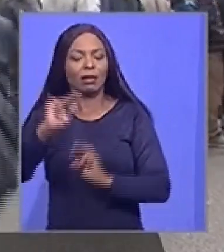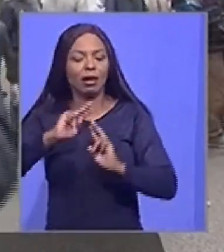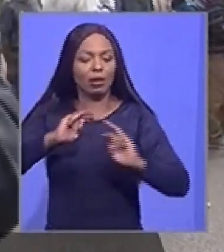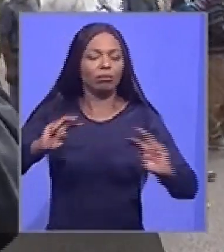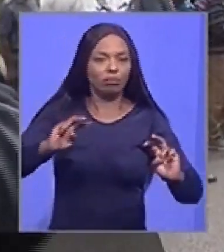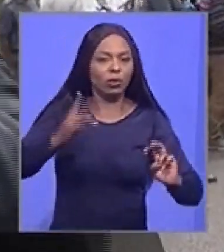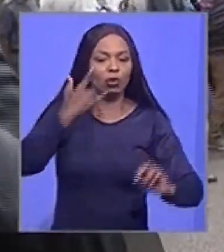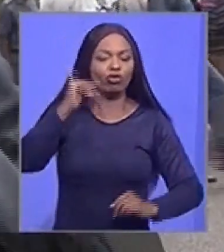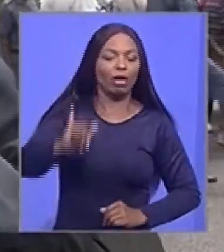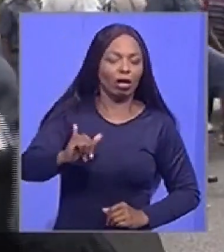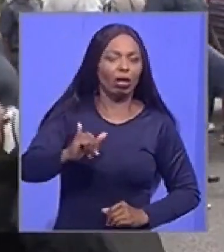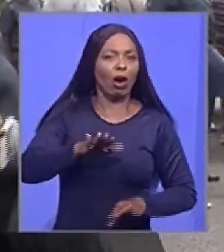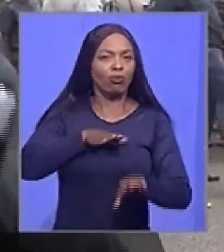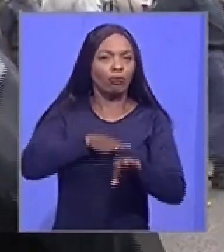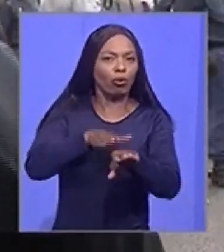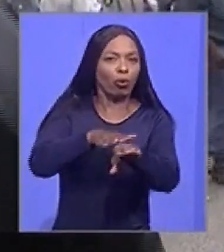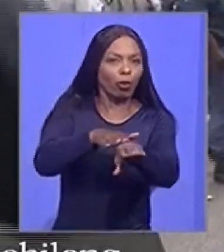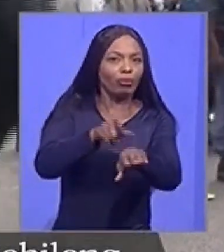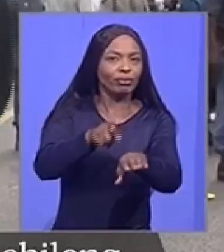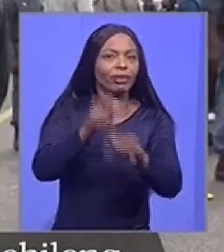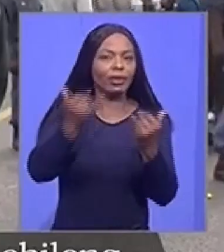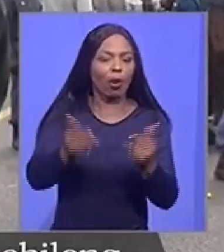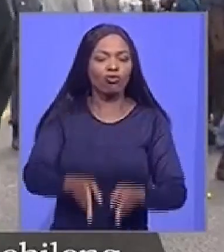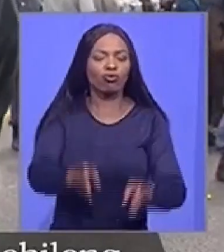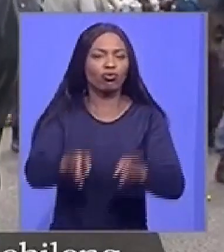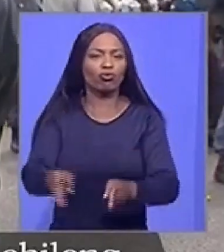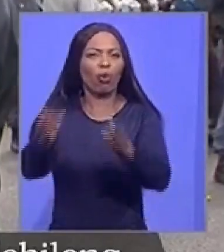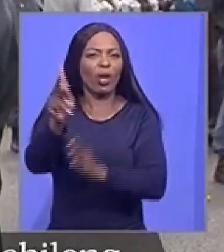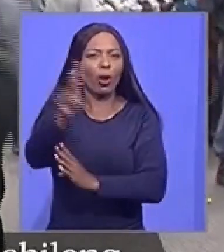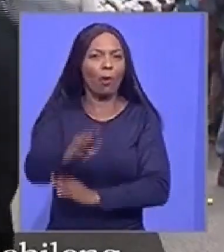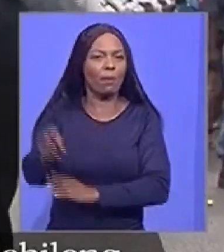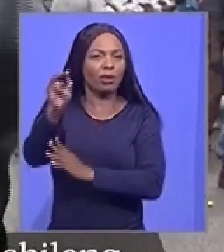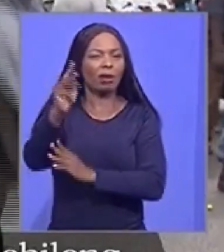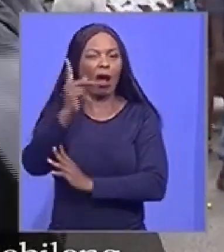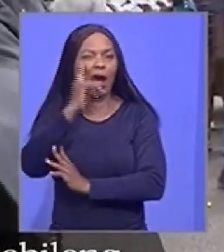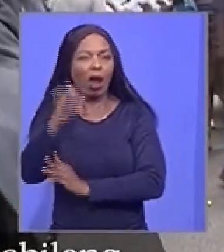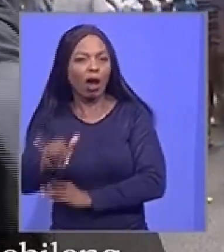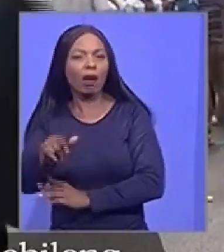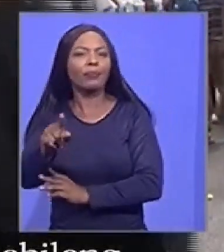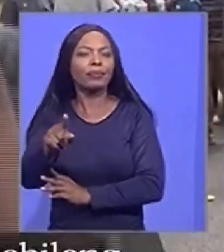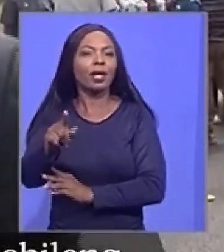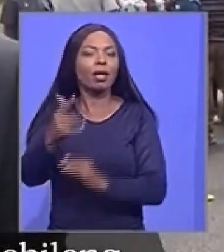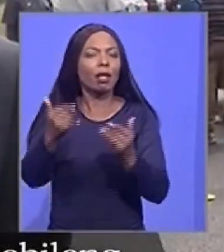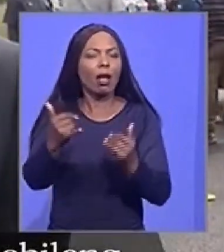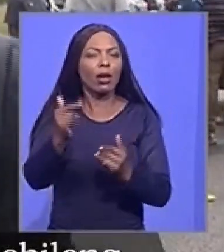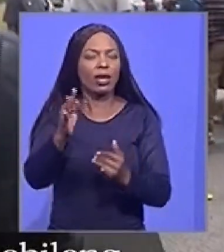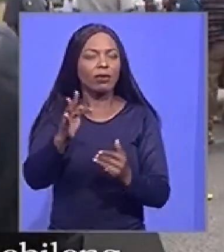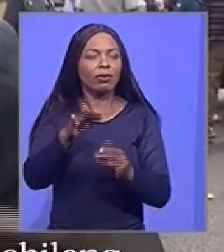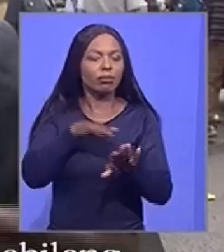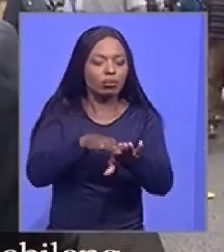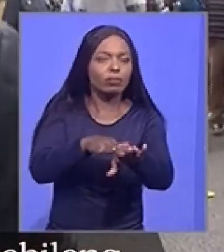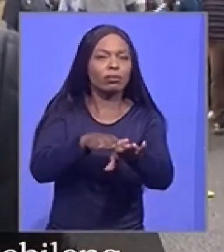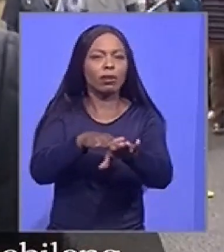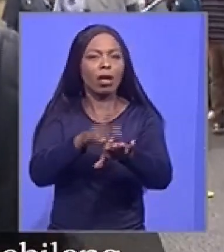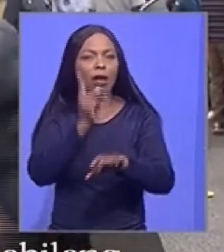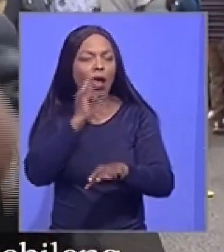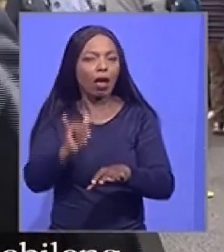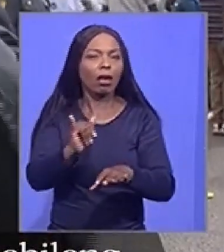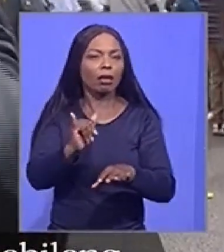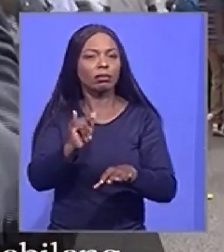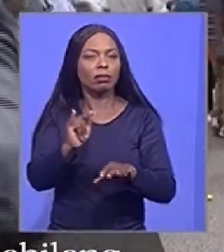have drones here that we take some kilometers back to check. If it flows, we mount our